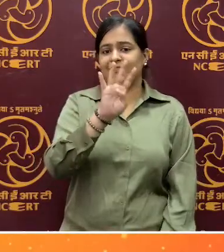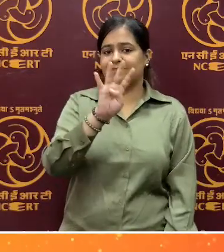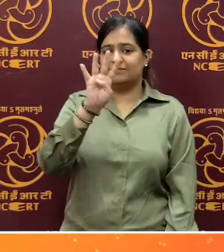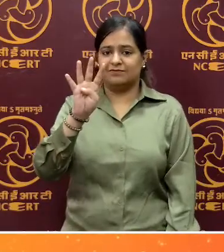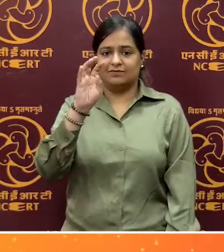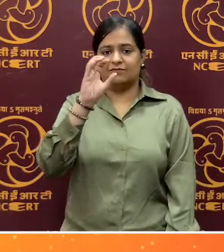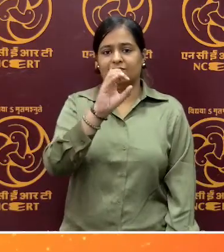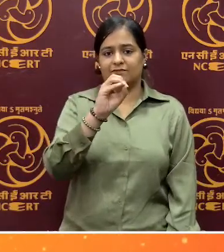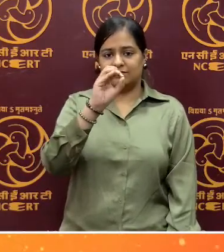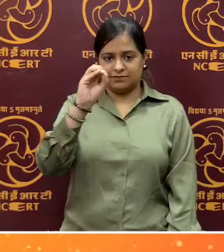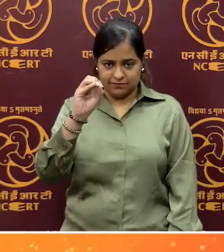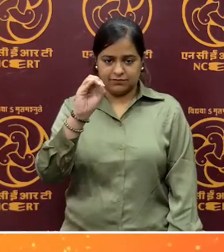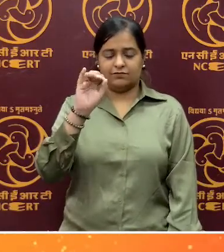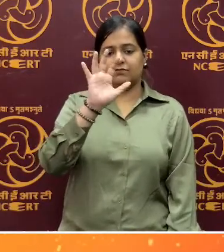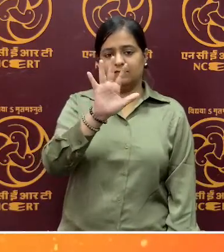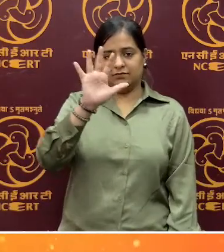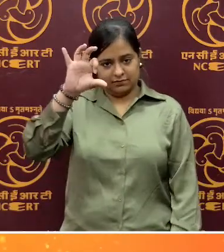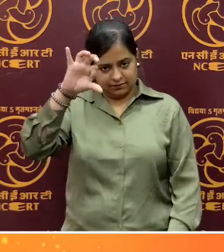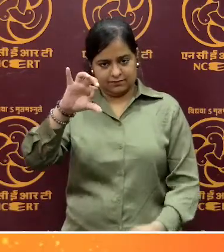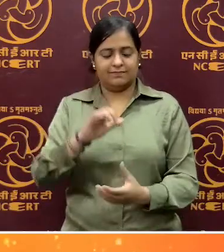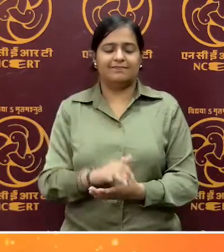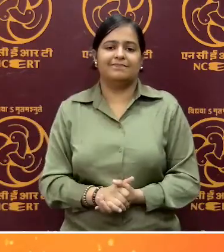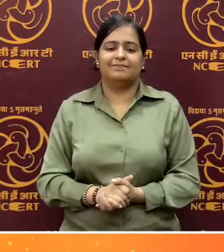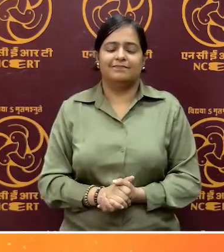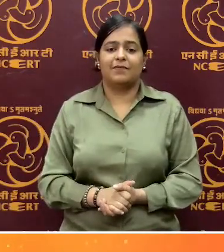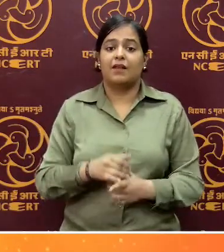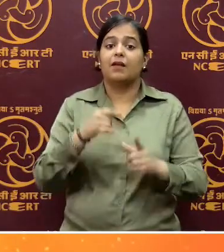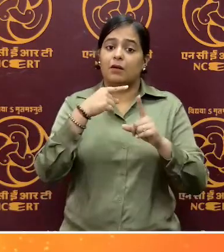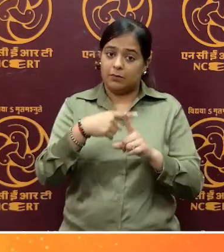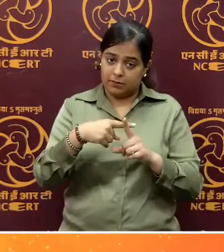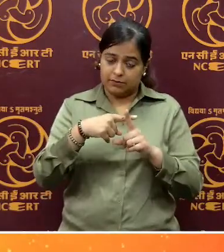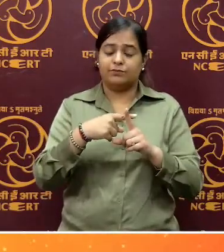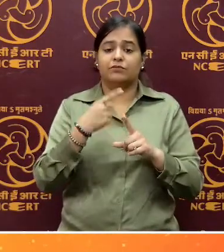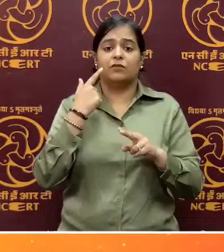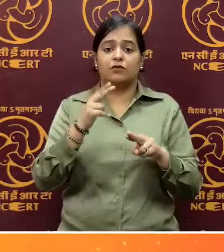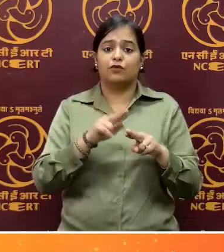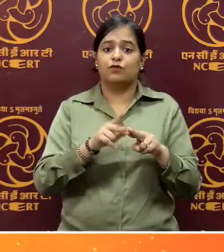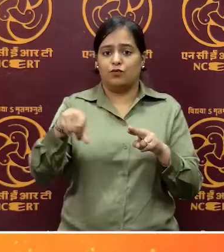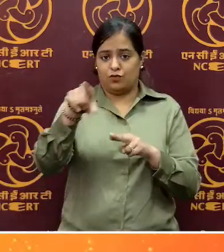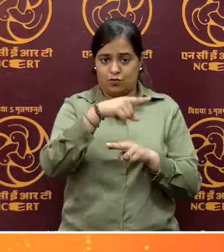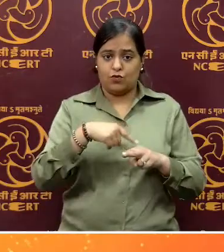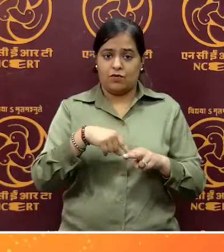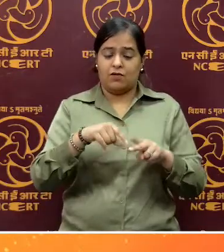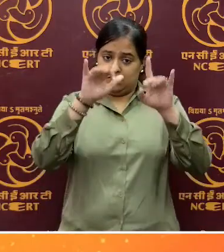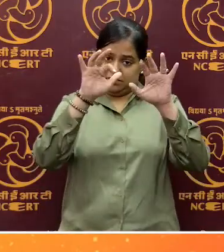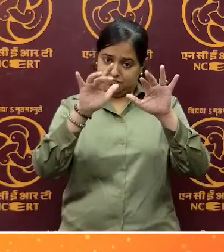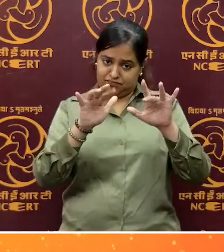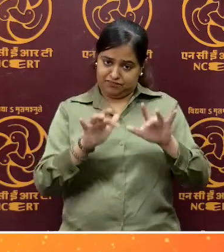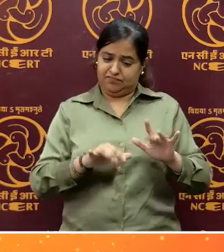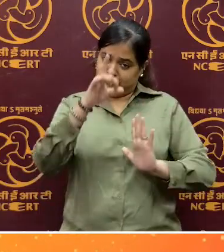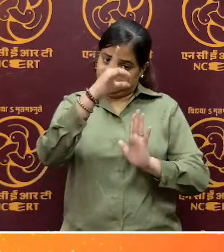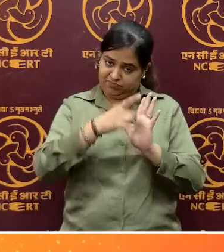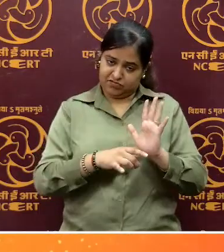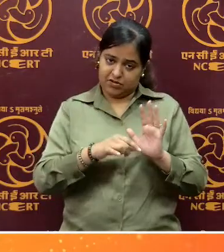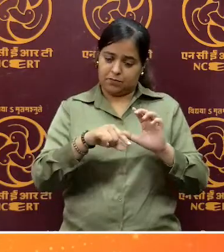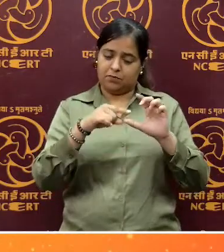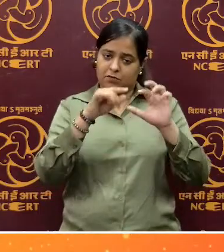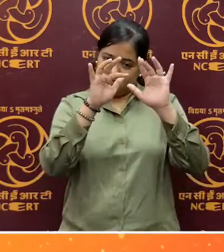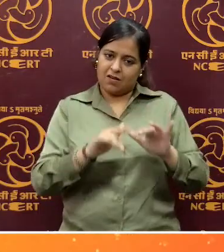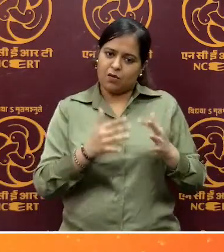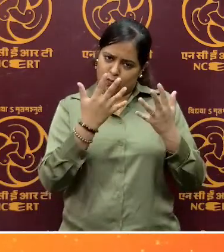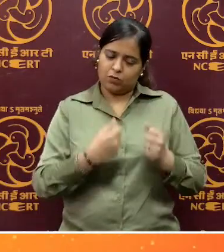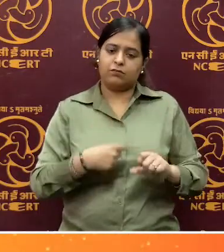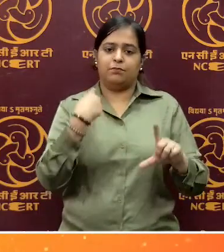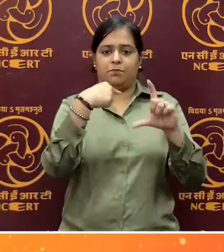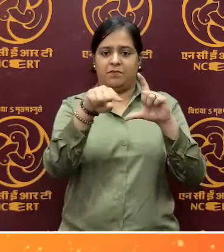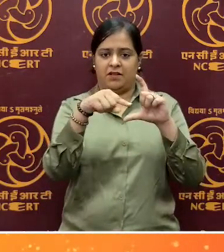440 559. Also, if you wish to write to us in detail, please note down our email address also. It